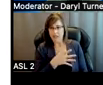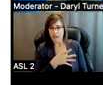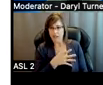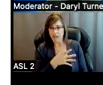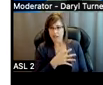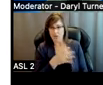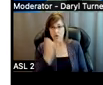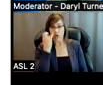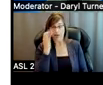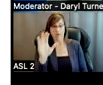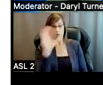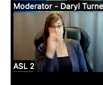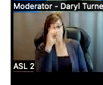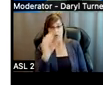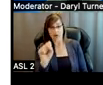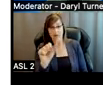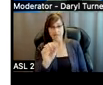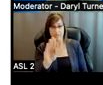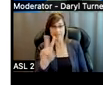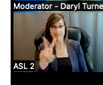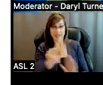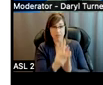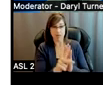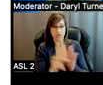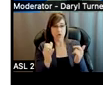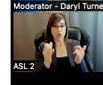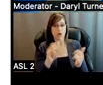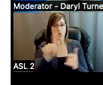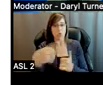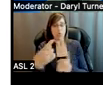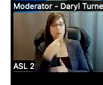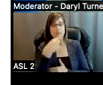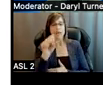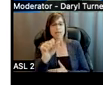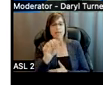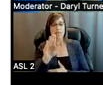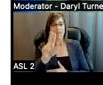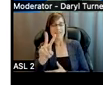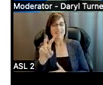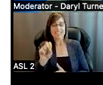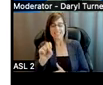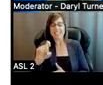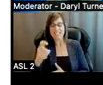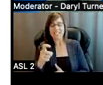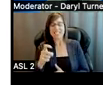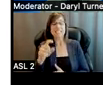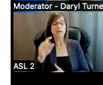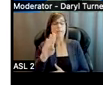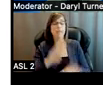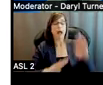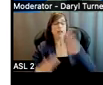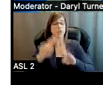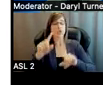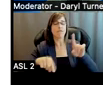if you are looking for SABV policy, right now we are only saying SABV sex as a biological variable, but we want